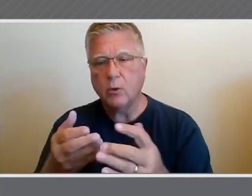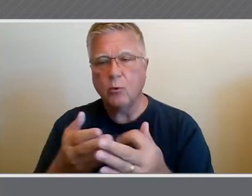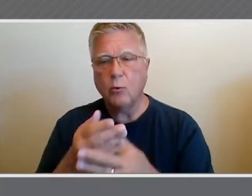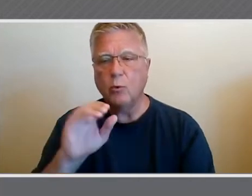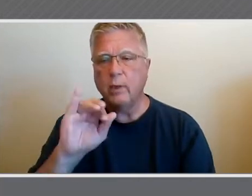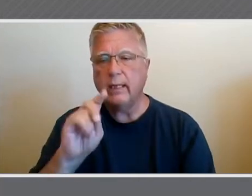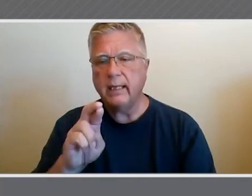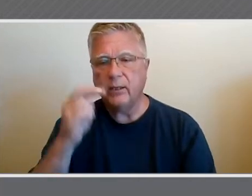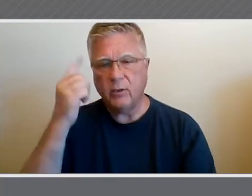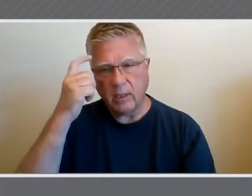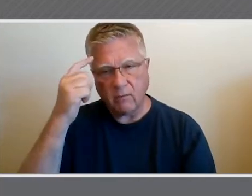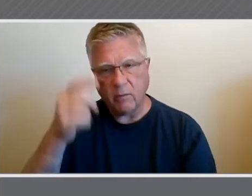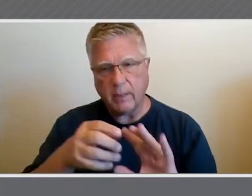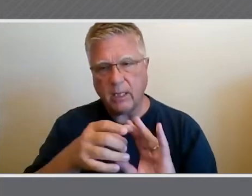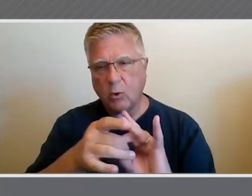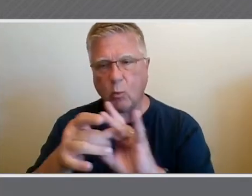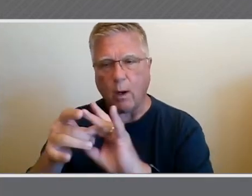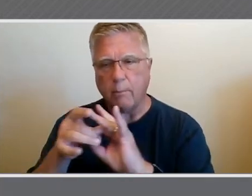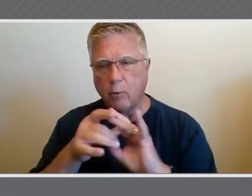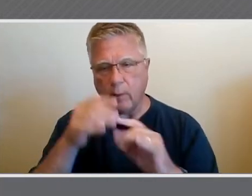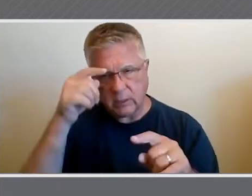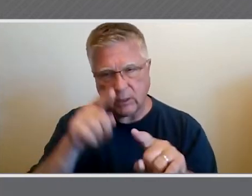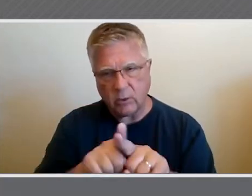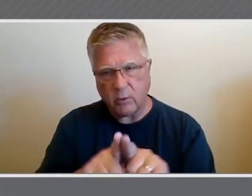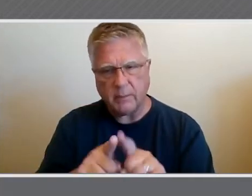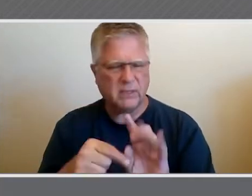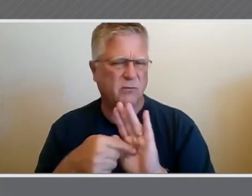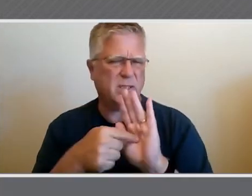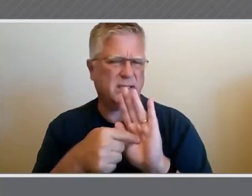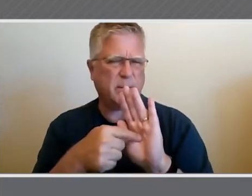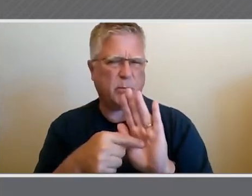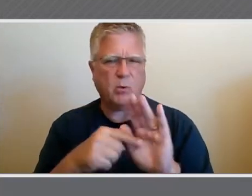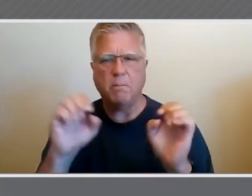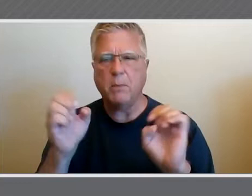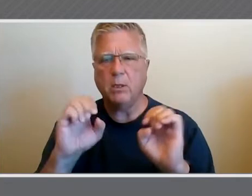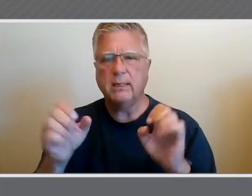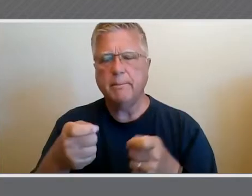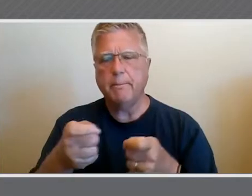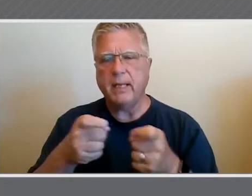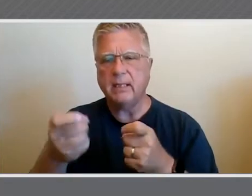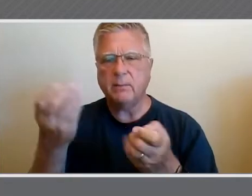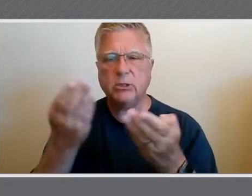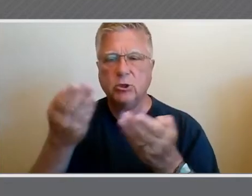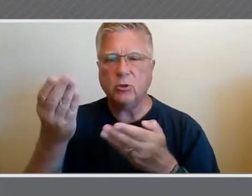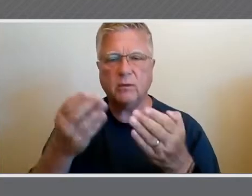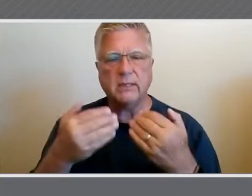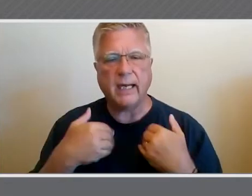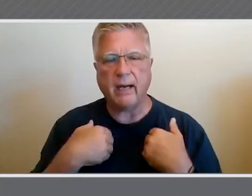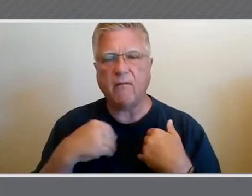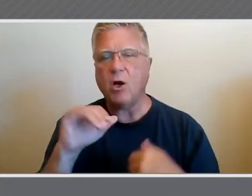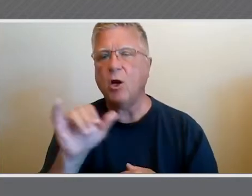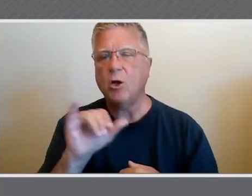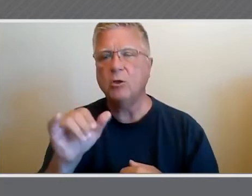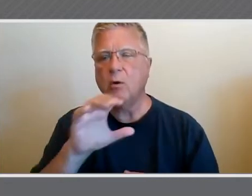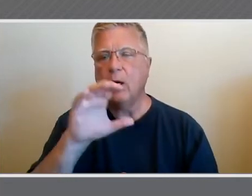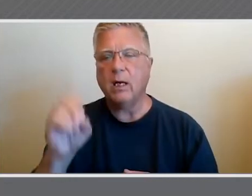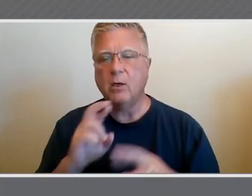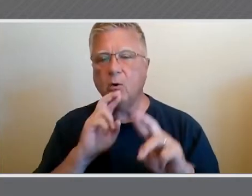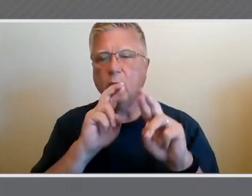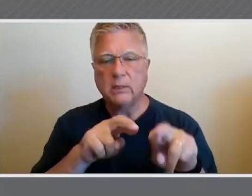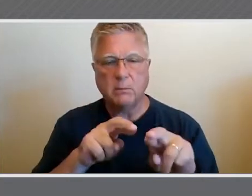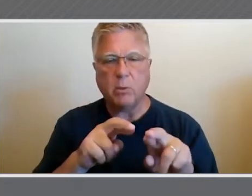intergovernmental cooperation agreements. For example, emergency management services. There's also a co-responder